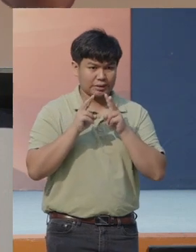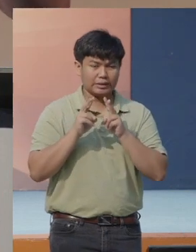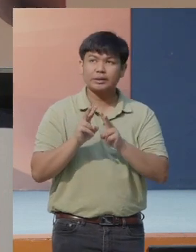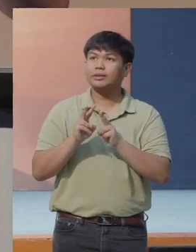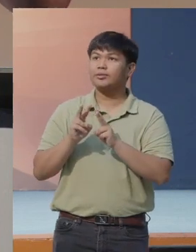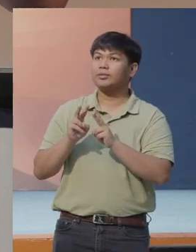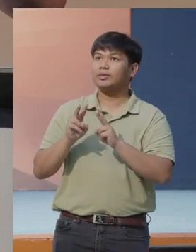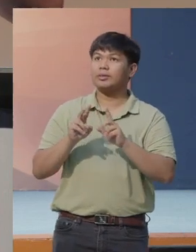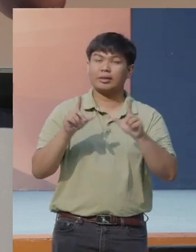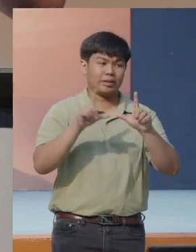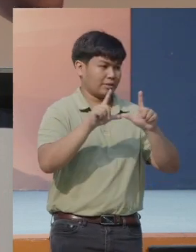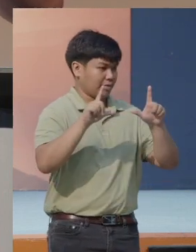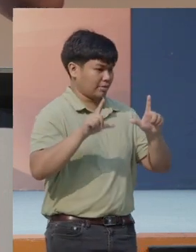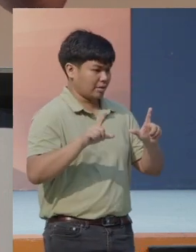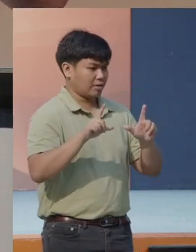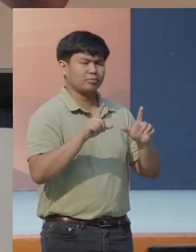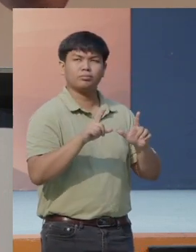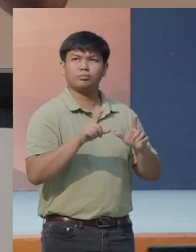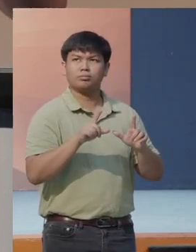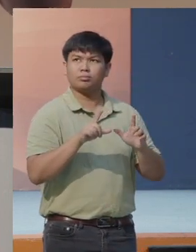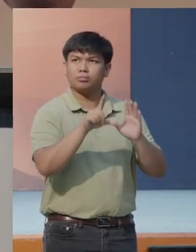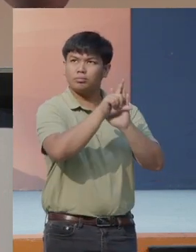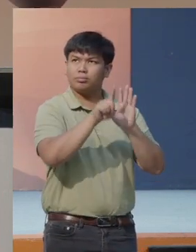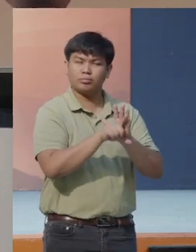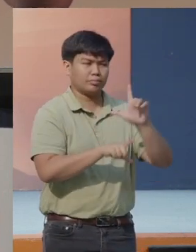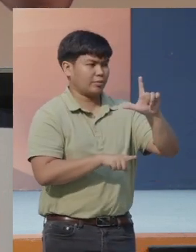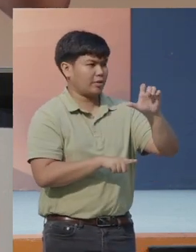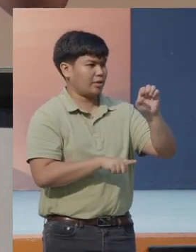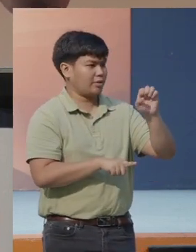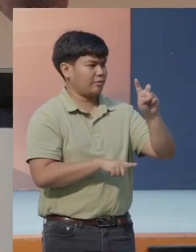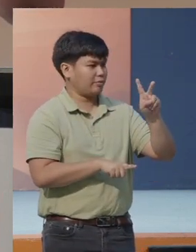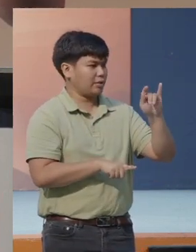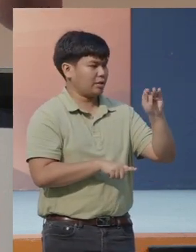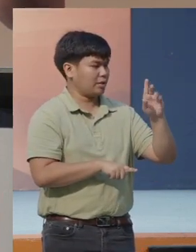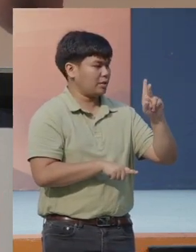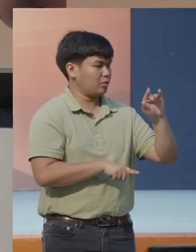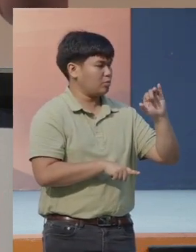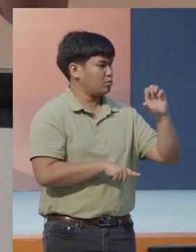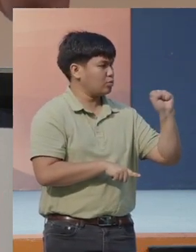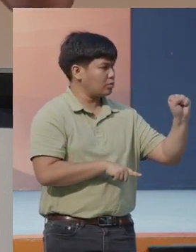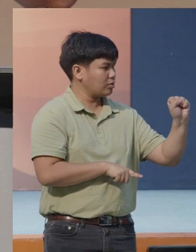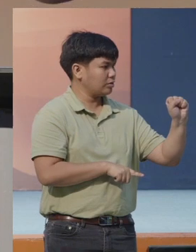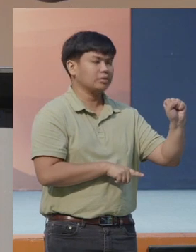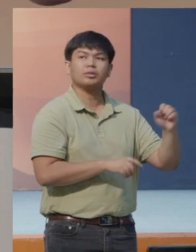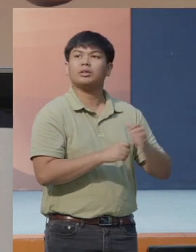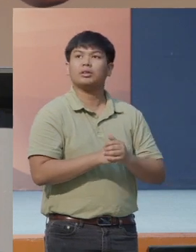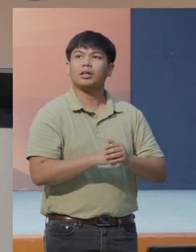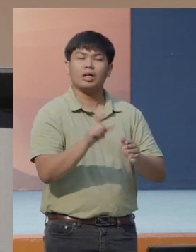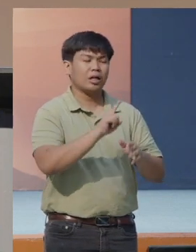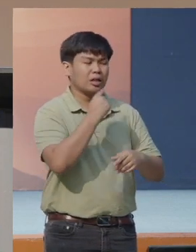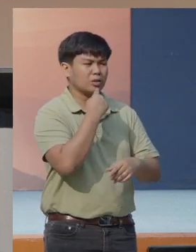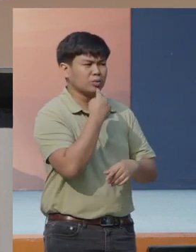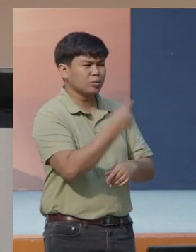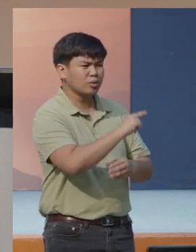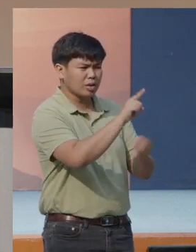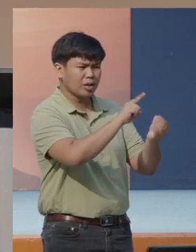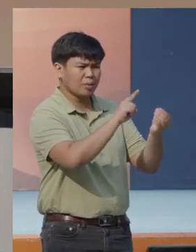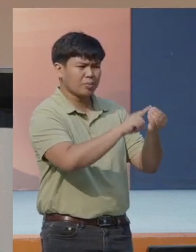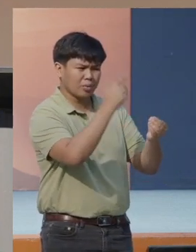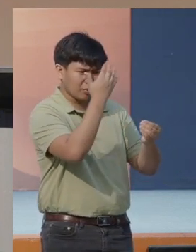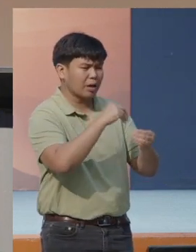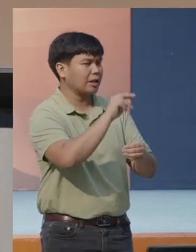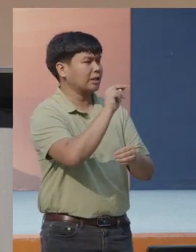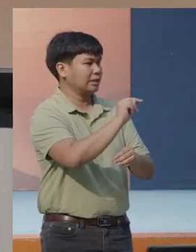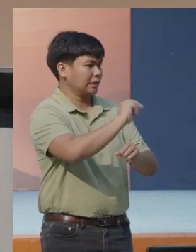sa Leviticus 24:17-22 kung saan mas maiintindihan po siguro natin kung ano yung extent, kung ano